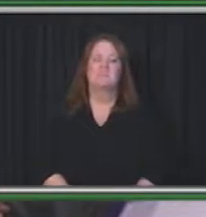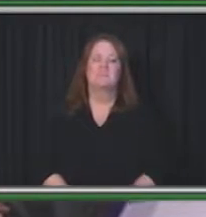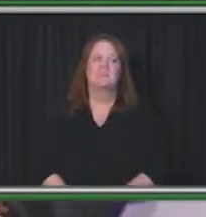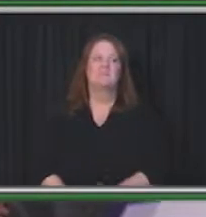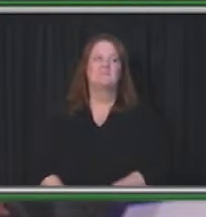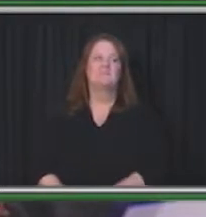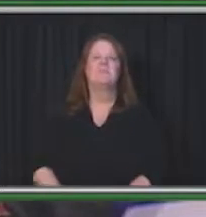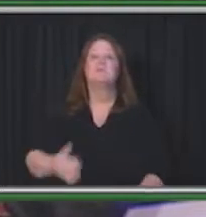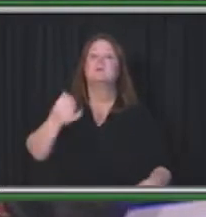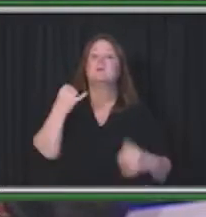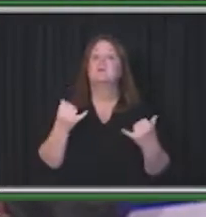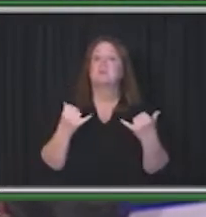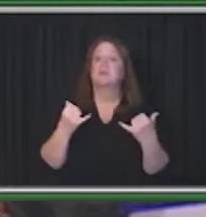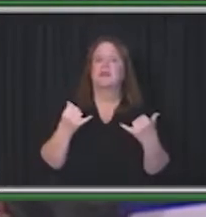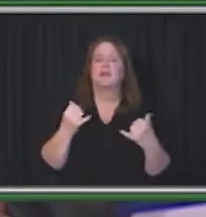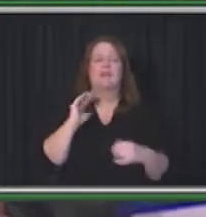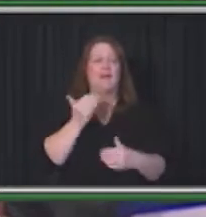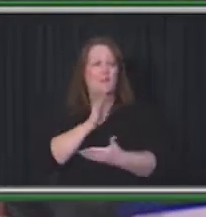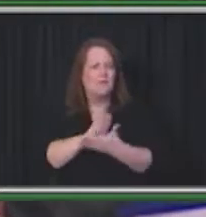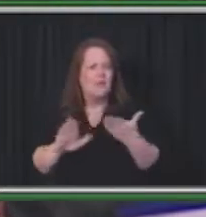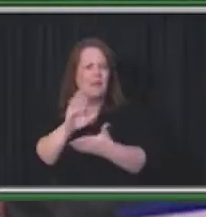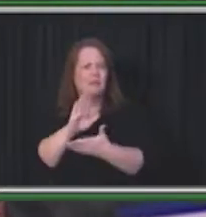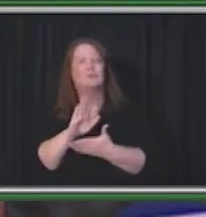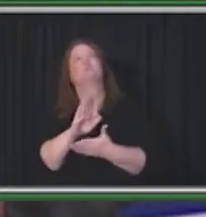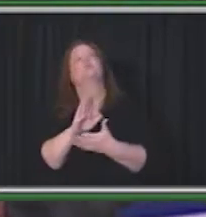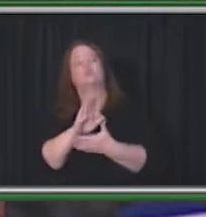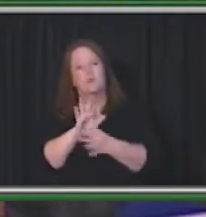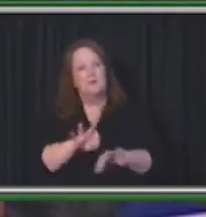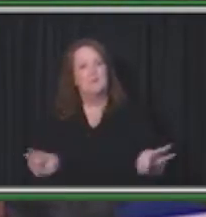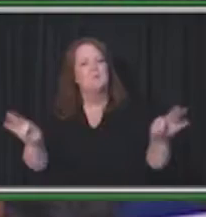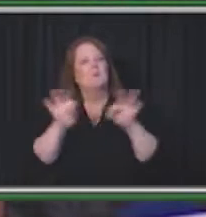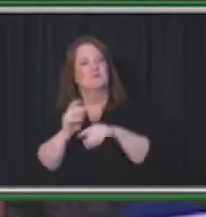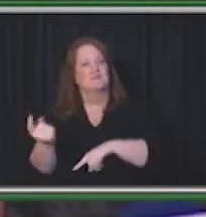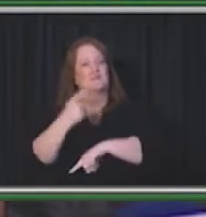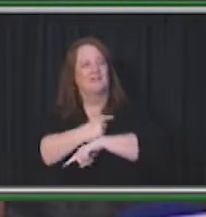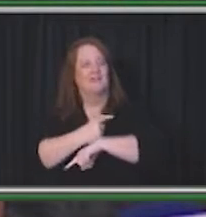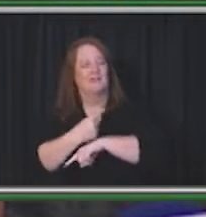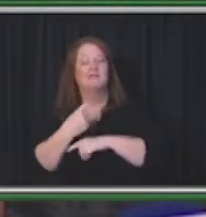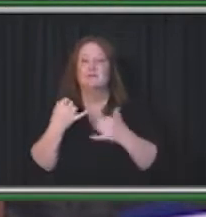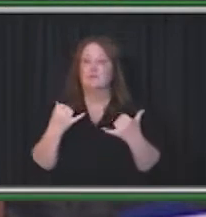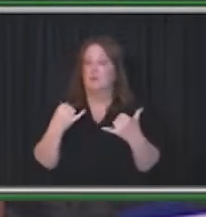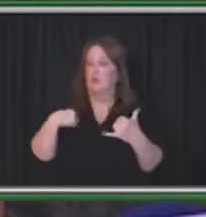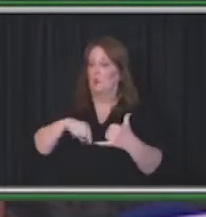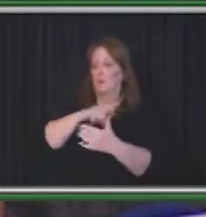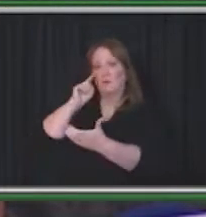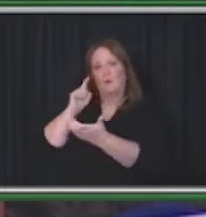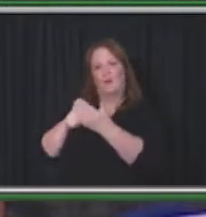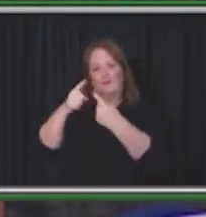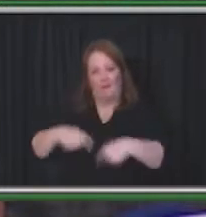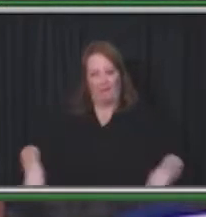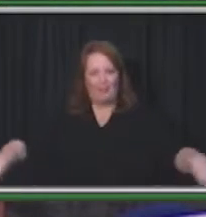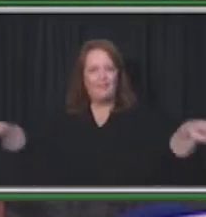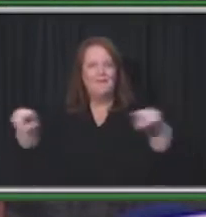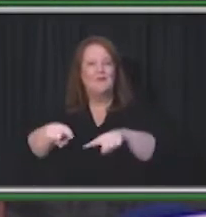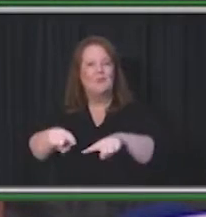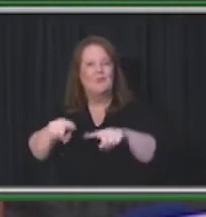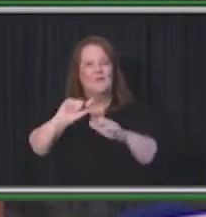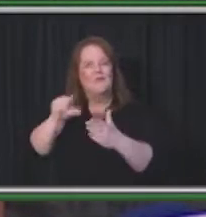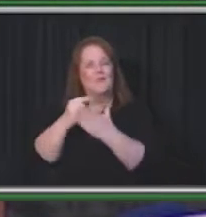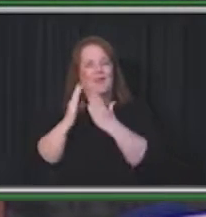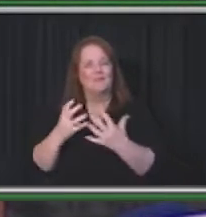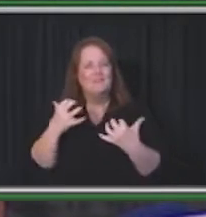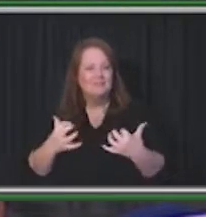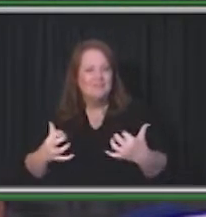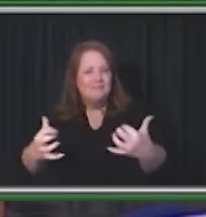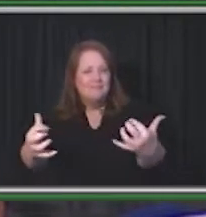Today is an important day in the life of the college. Today, we recognize you, the graduates. We celebrate all that you've